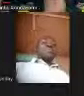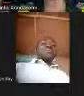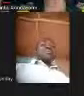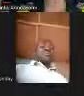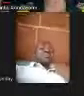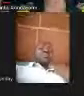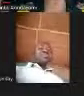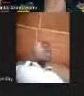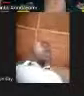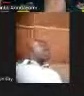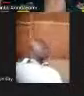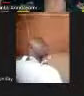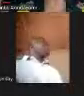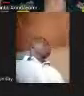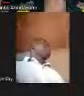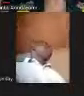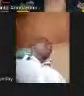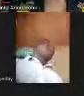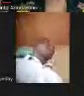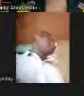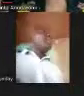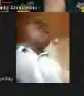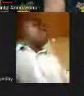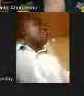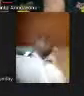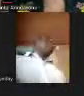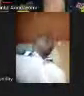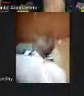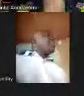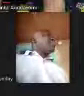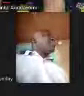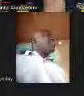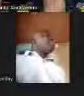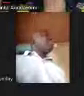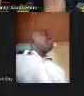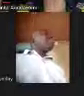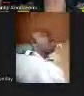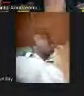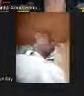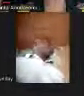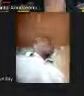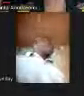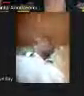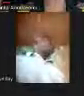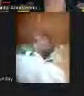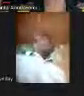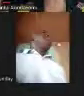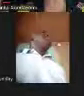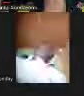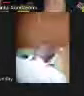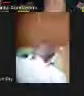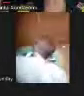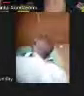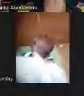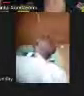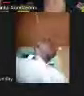important about labels, because sometimes you put a label on a child and it remains on that child, whereas it's meant to